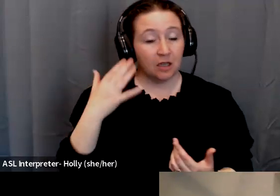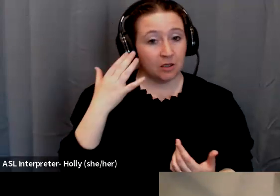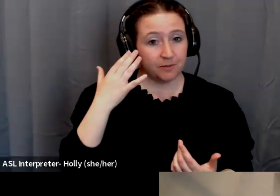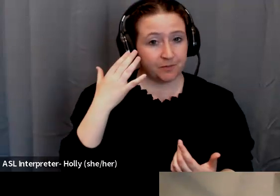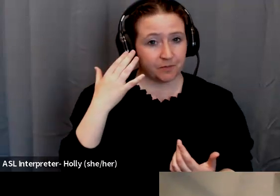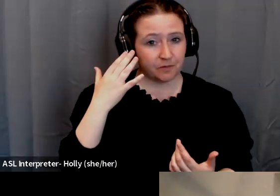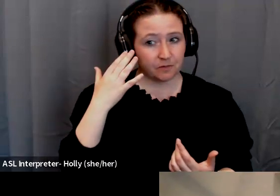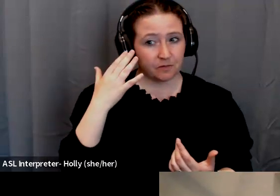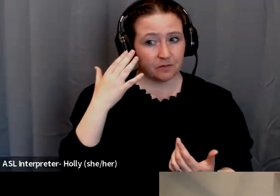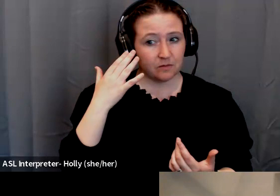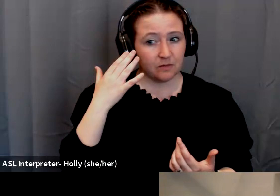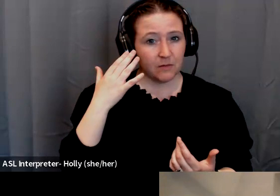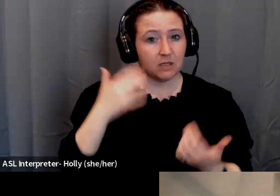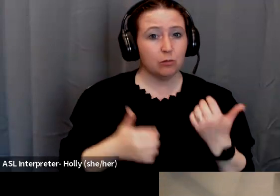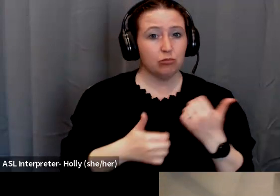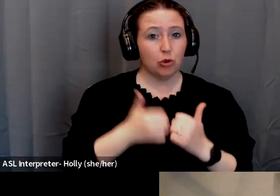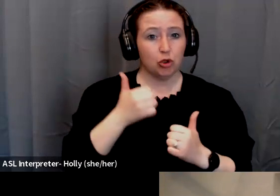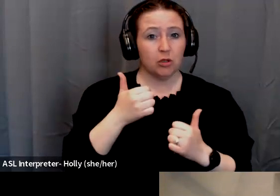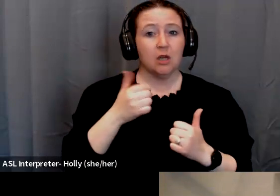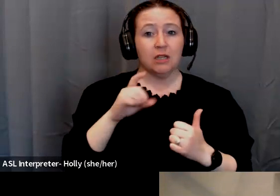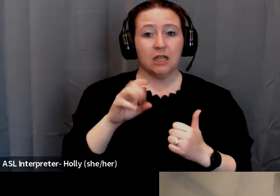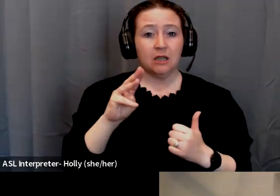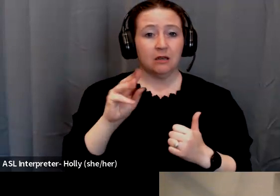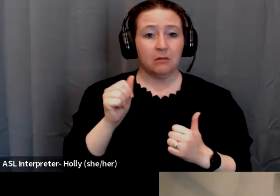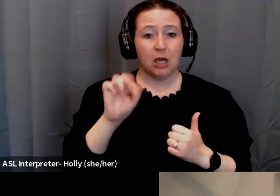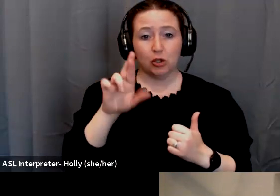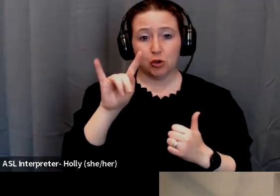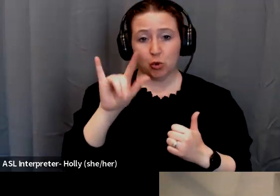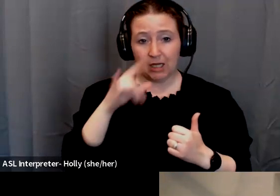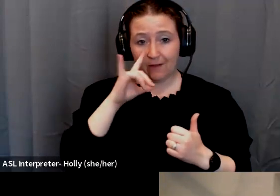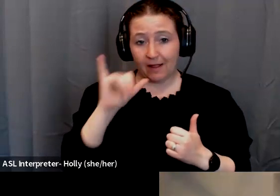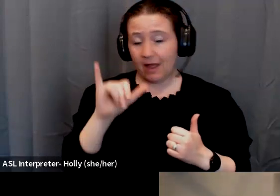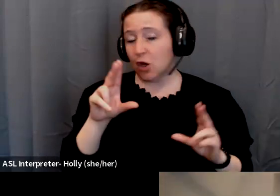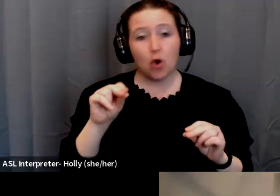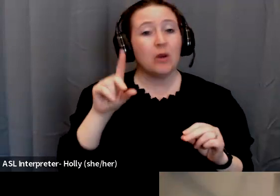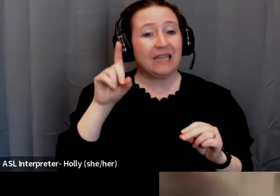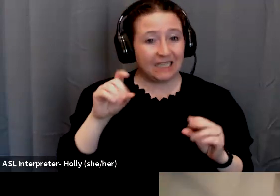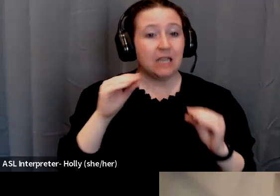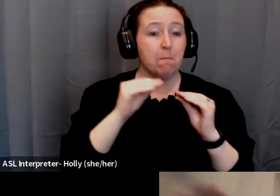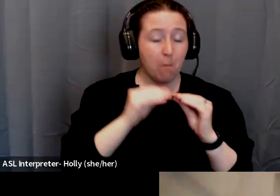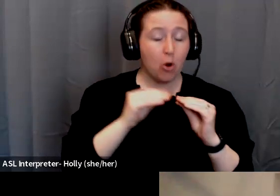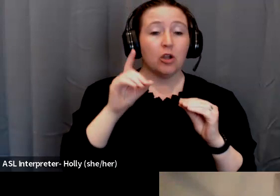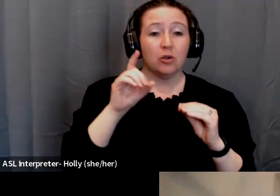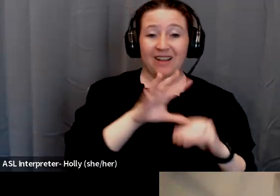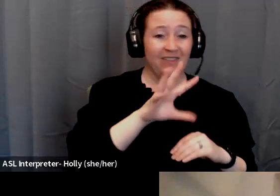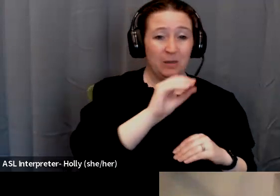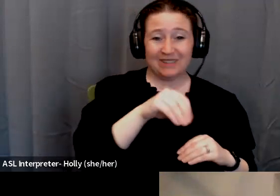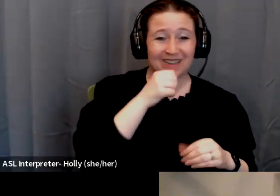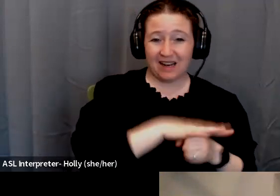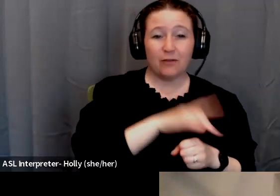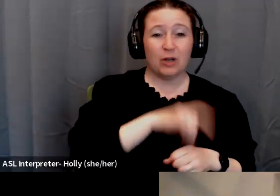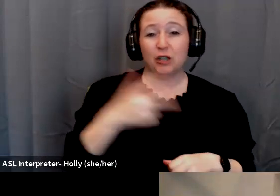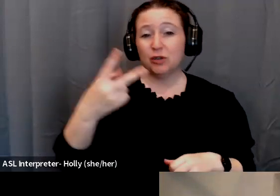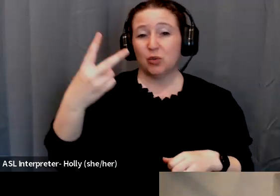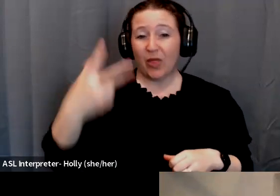Is a majority vote good enough on that? No, it's not. It requires 2/3 of the vote of the people on the floor.